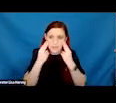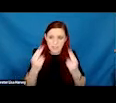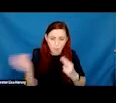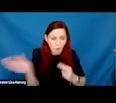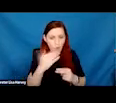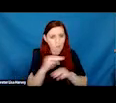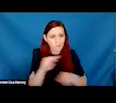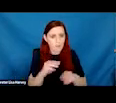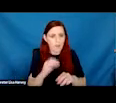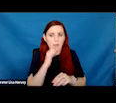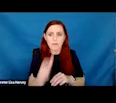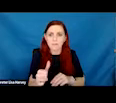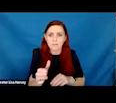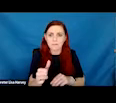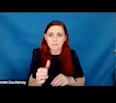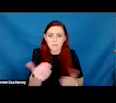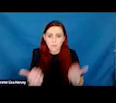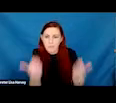those of another.